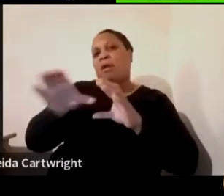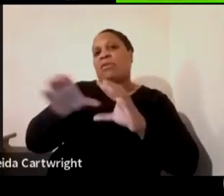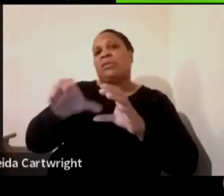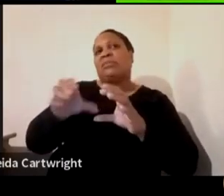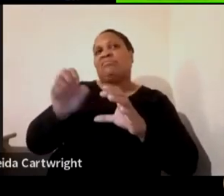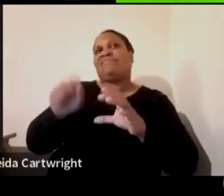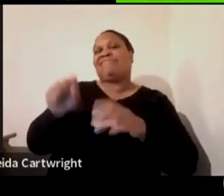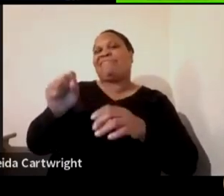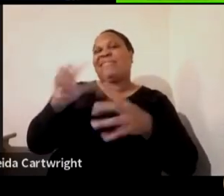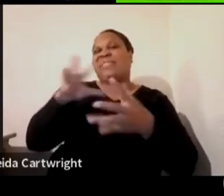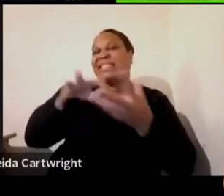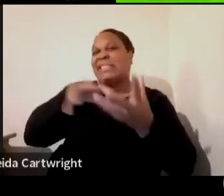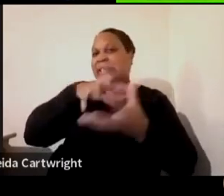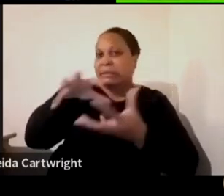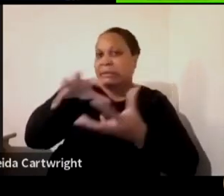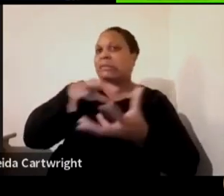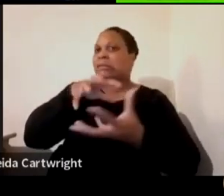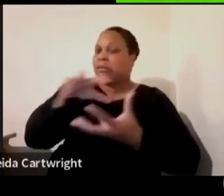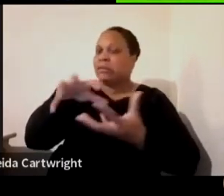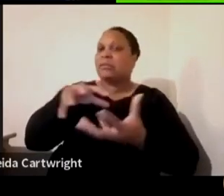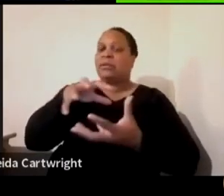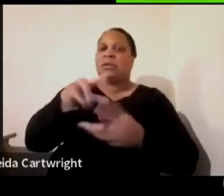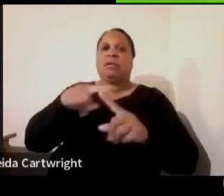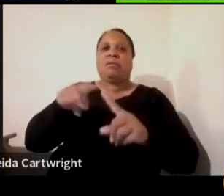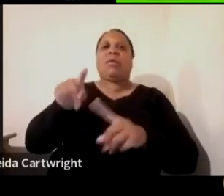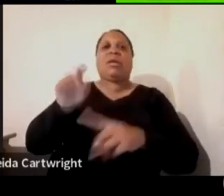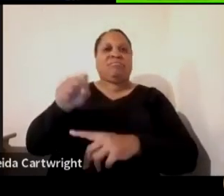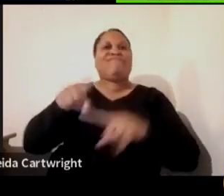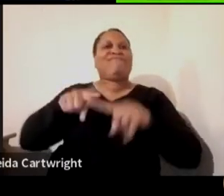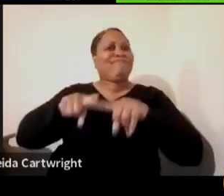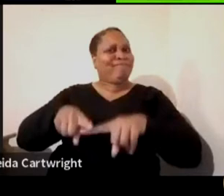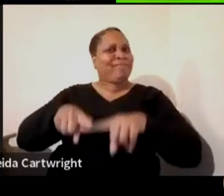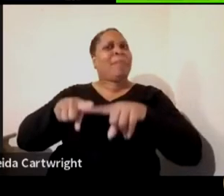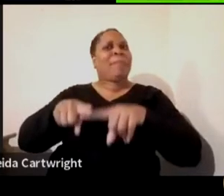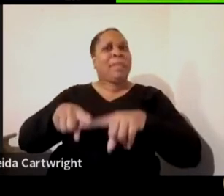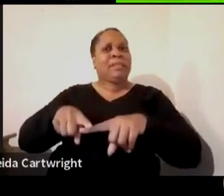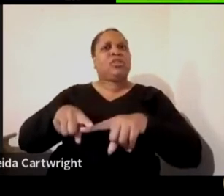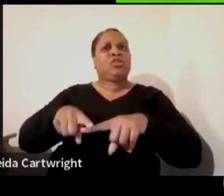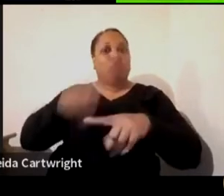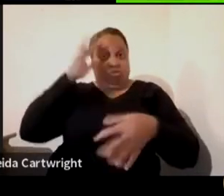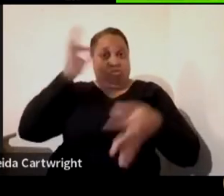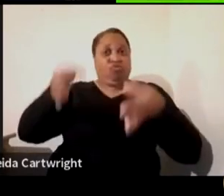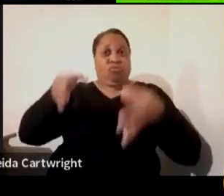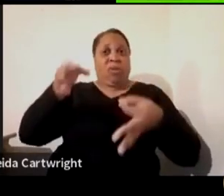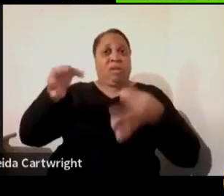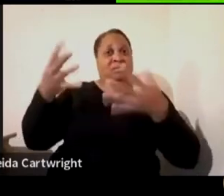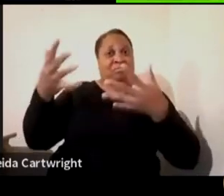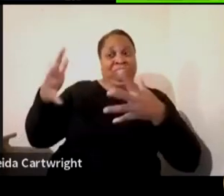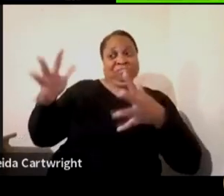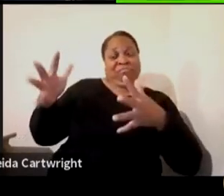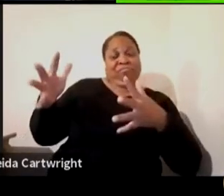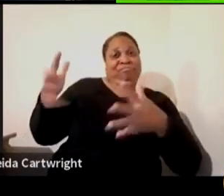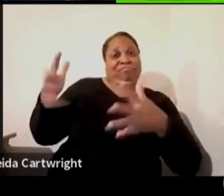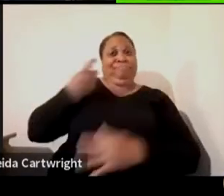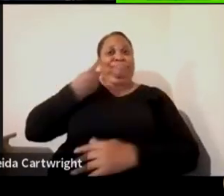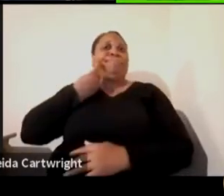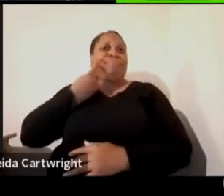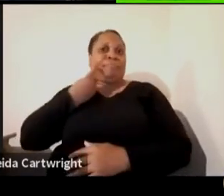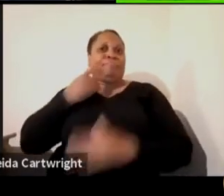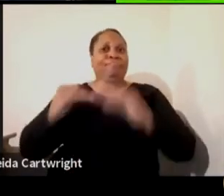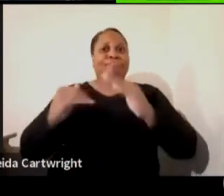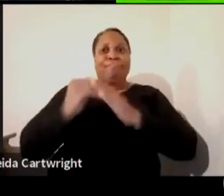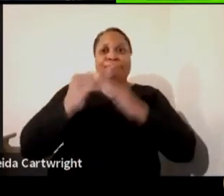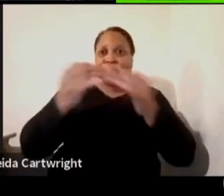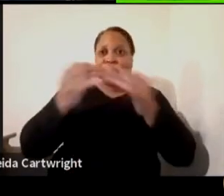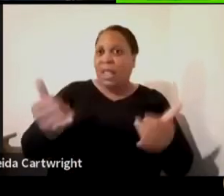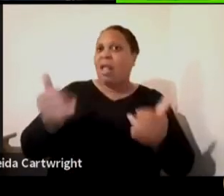bit confusing, but essentially based on the trials that have been done thus far with thousands